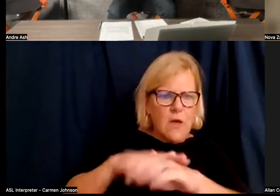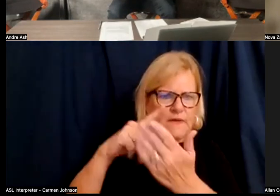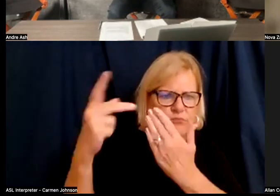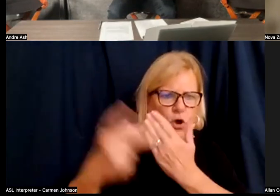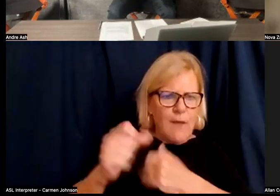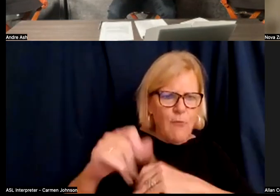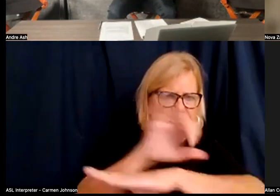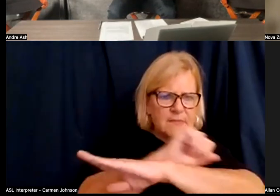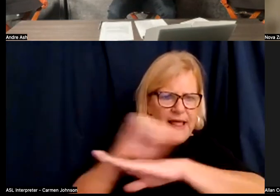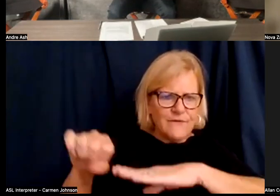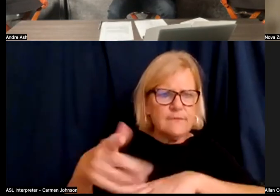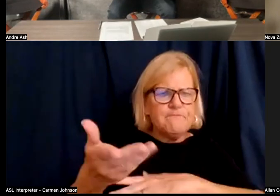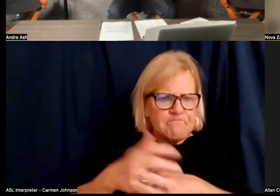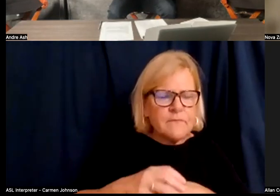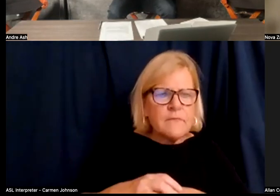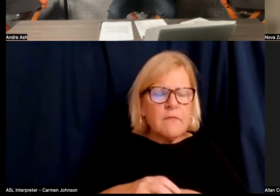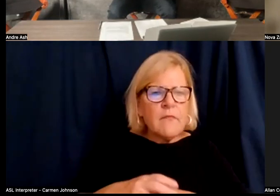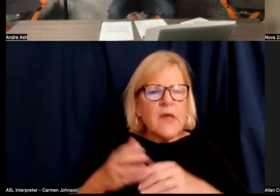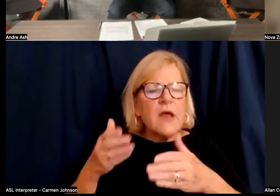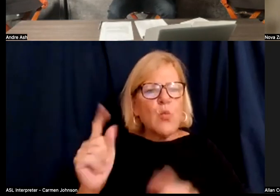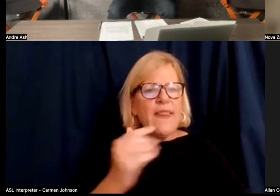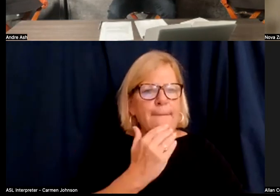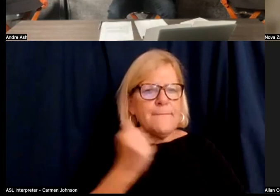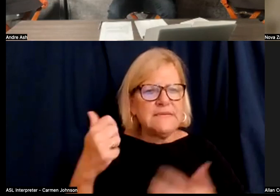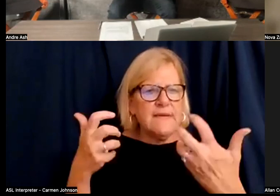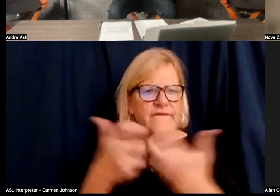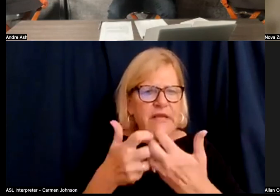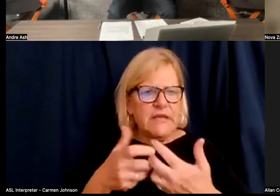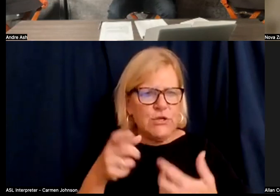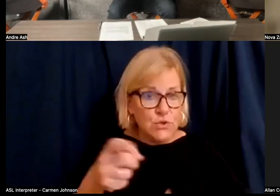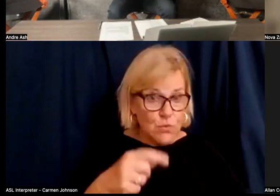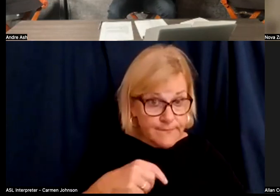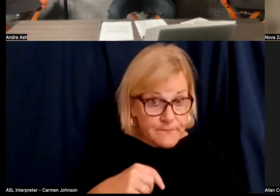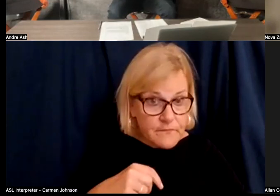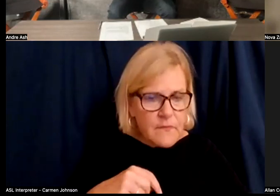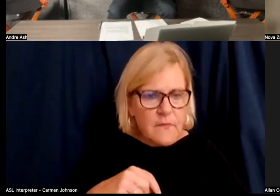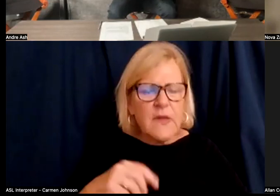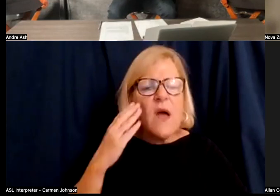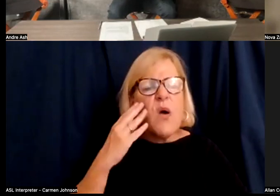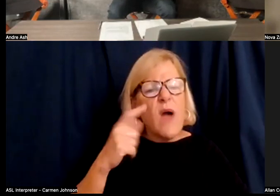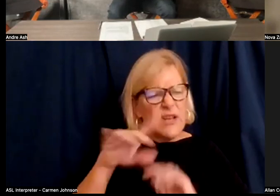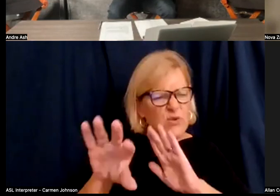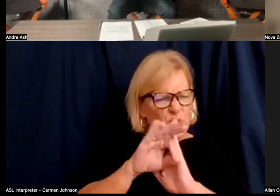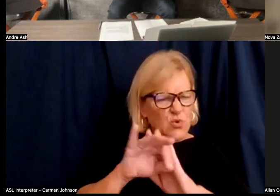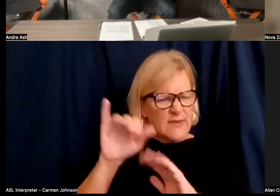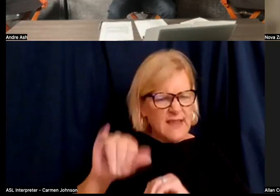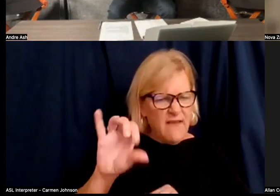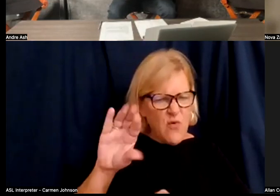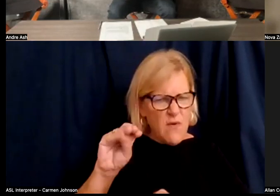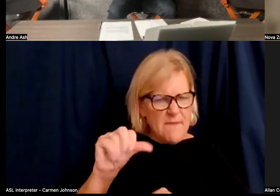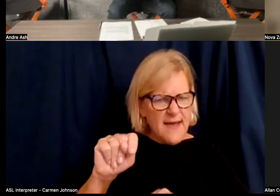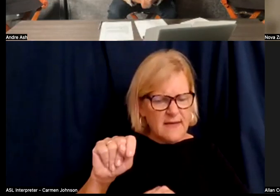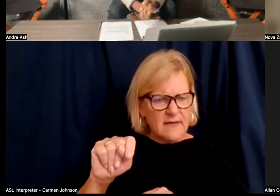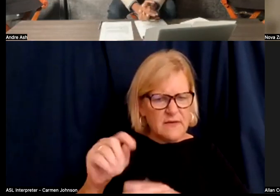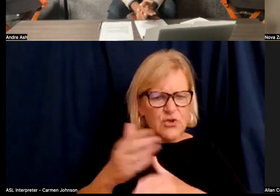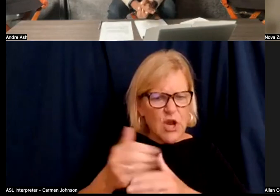this platform, in a way that best fitted you, right? Why did you choose this format to share with